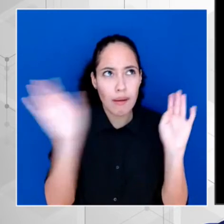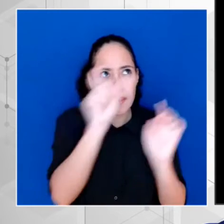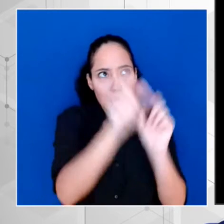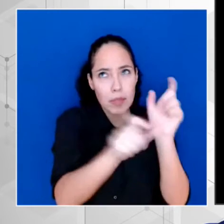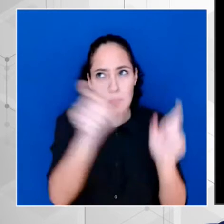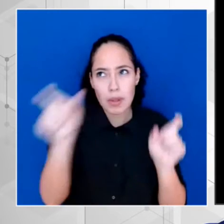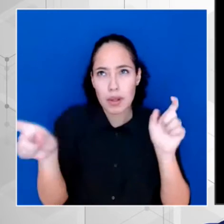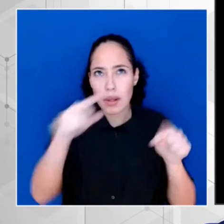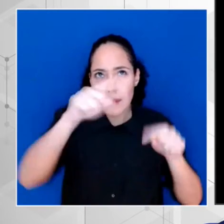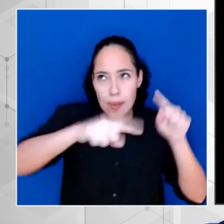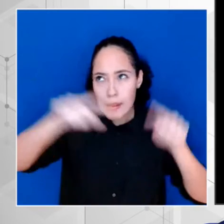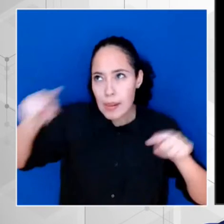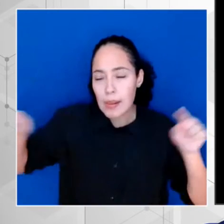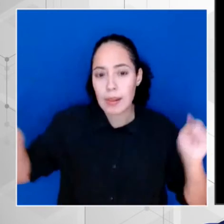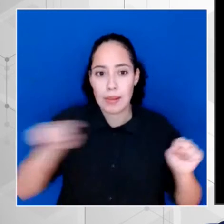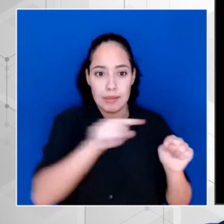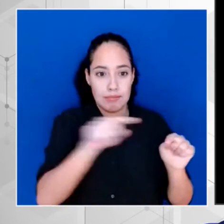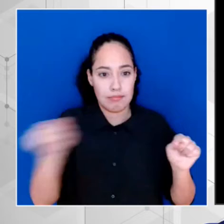them easily.